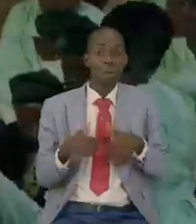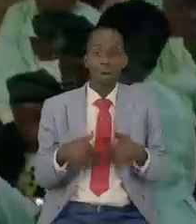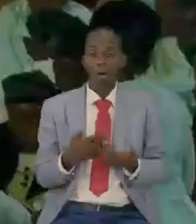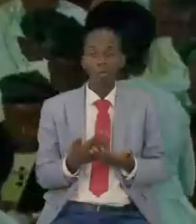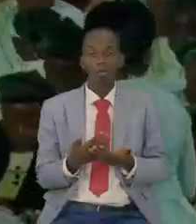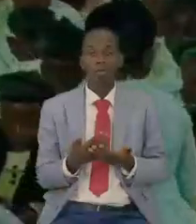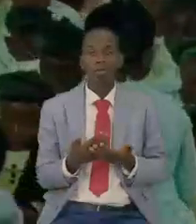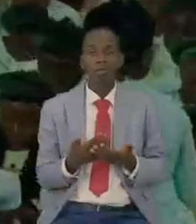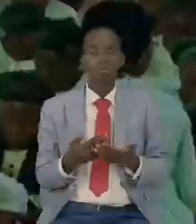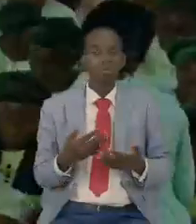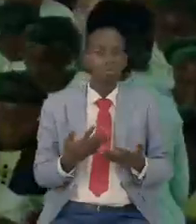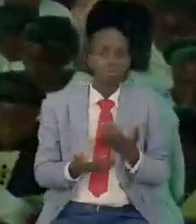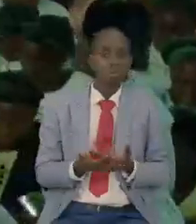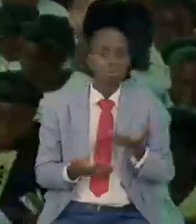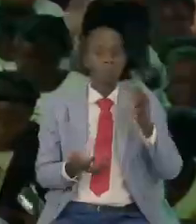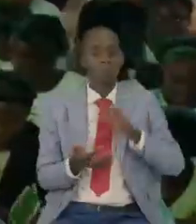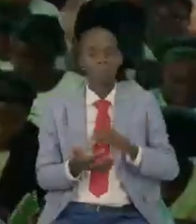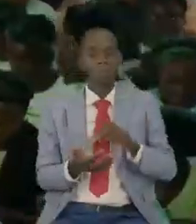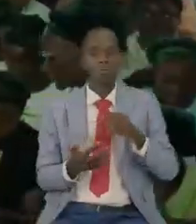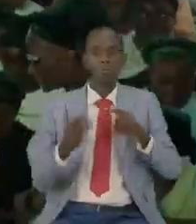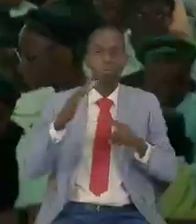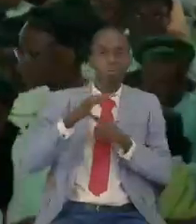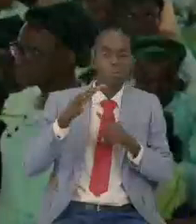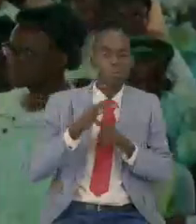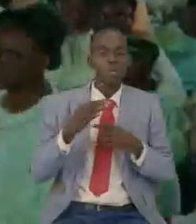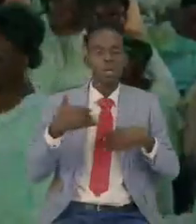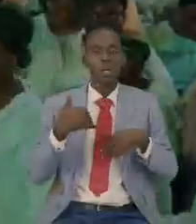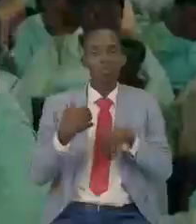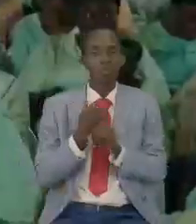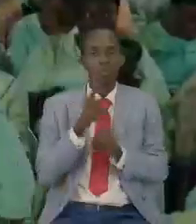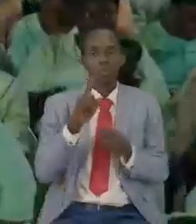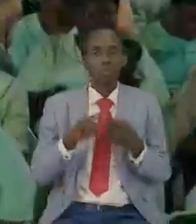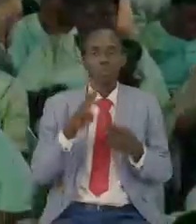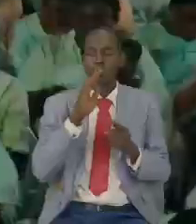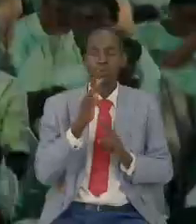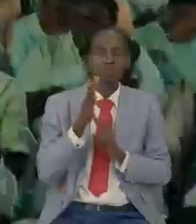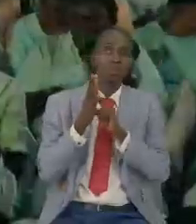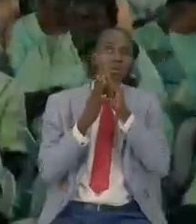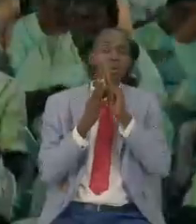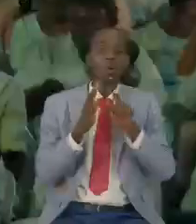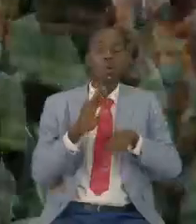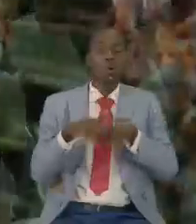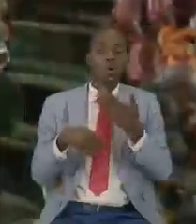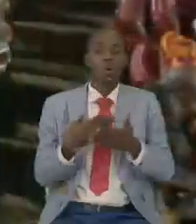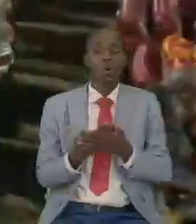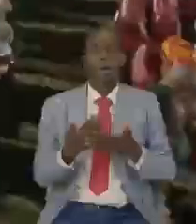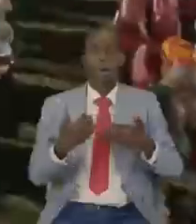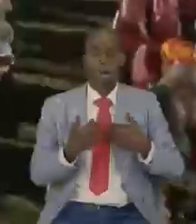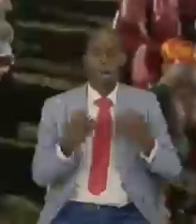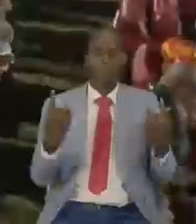has made you tall, all have sinned and come short of the glory of God. You cannot touch